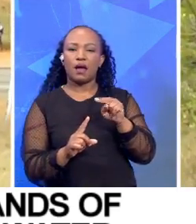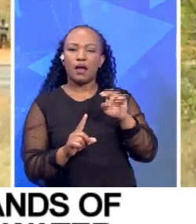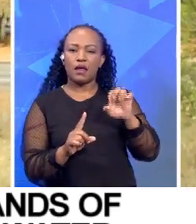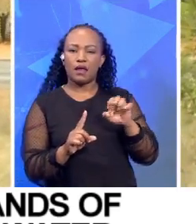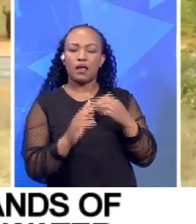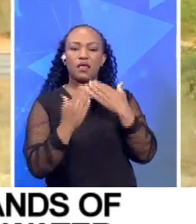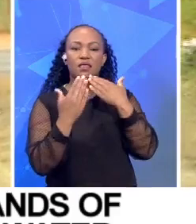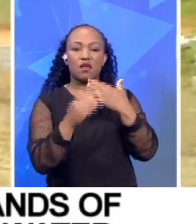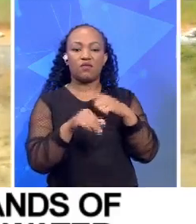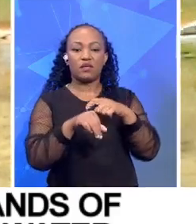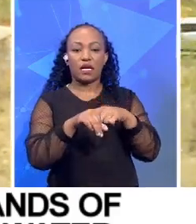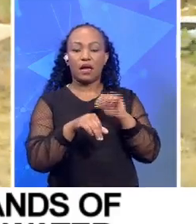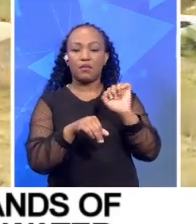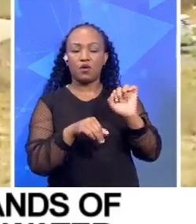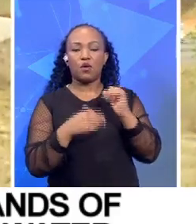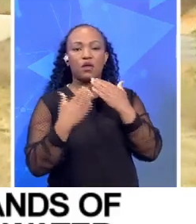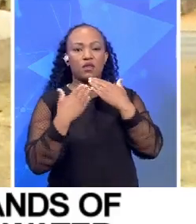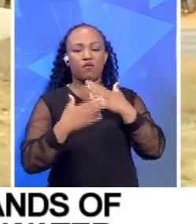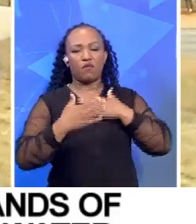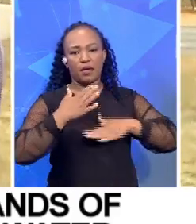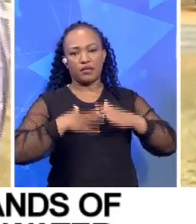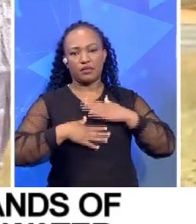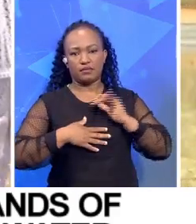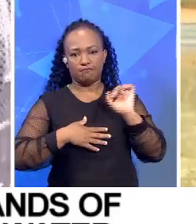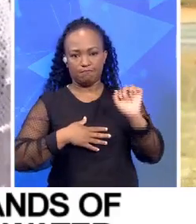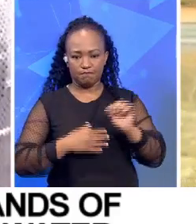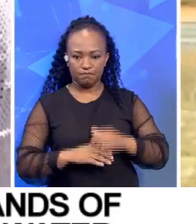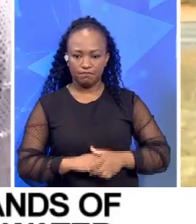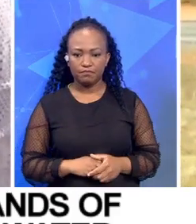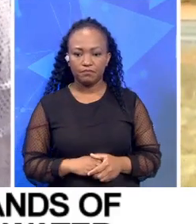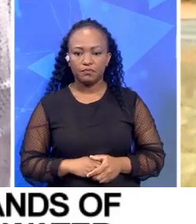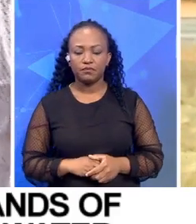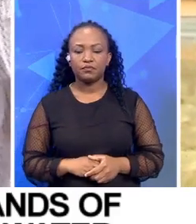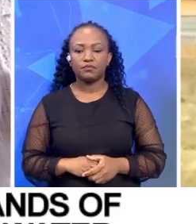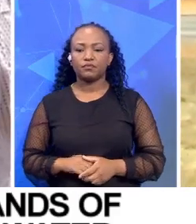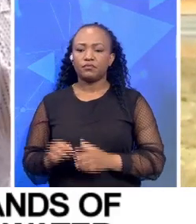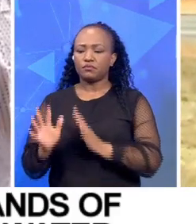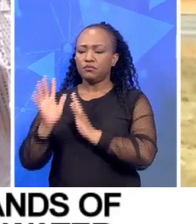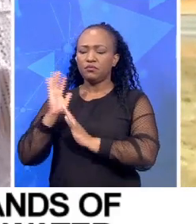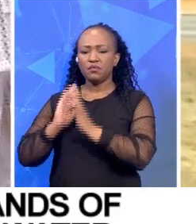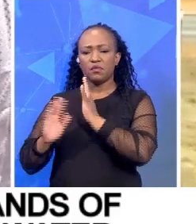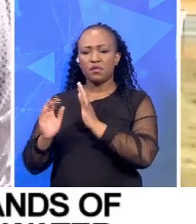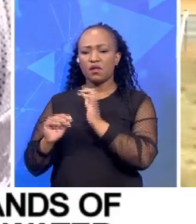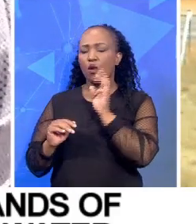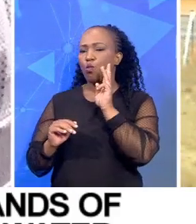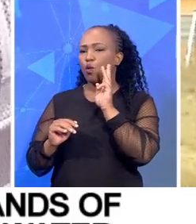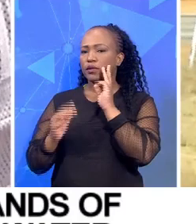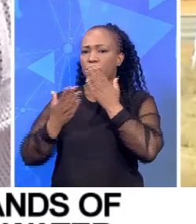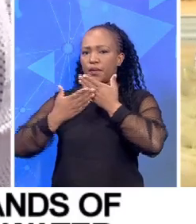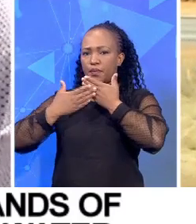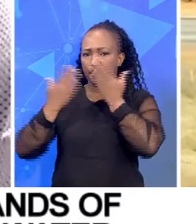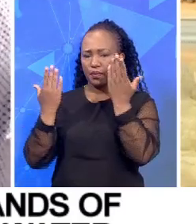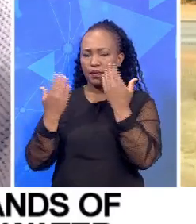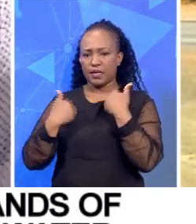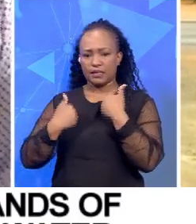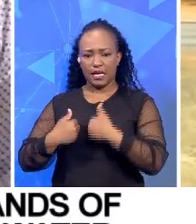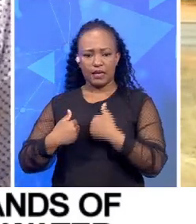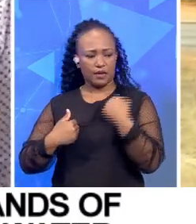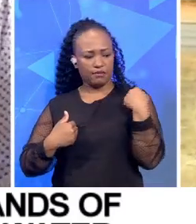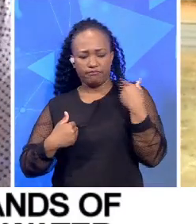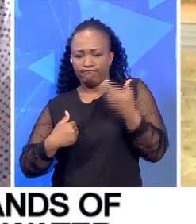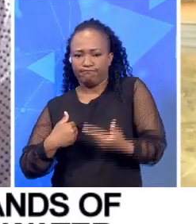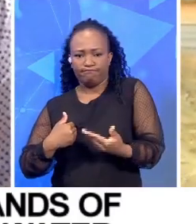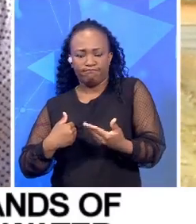your time and thank you so much for your patience. Let's talk about lack of water supply here. I think from Sunday there hasn't been